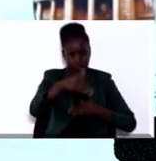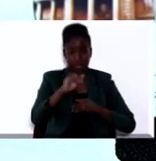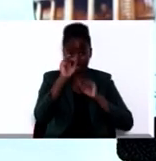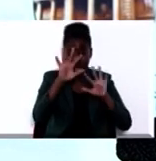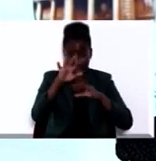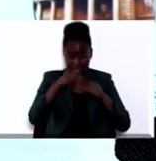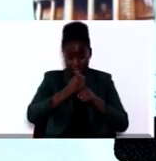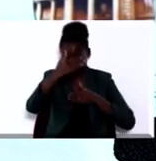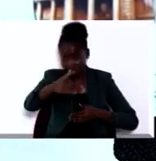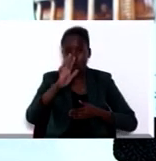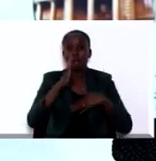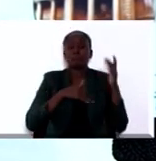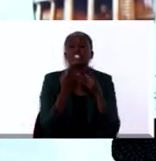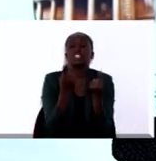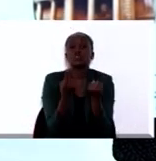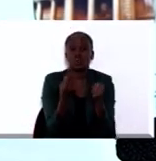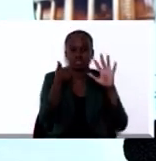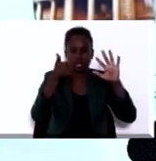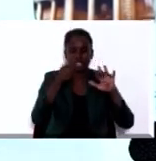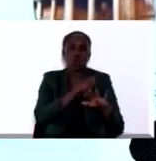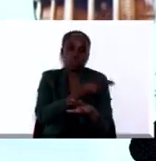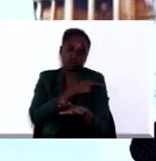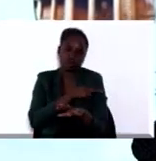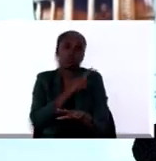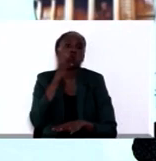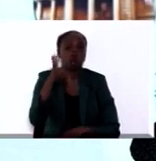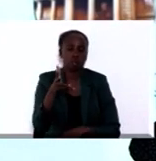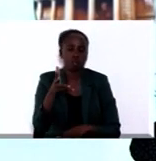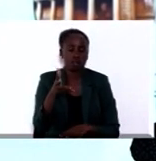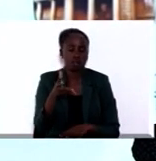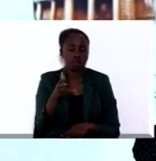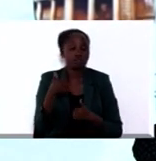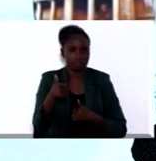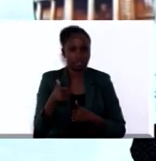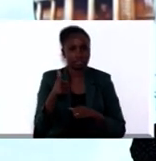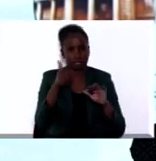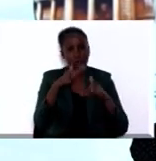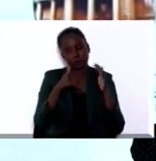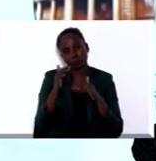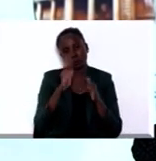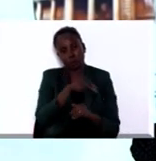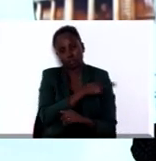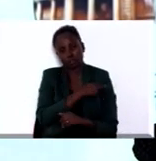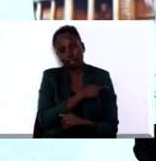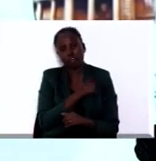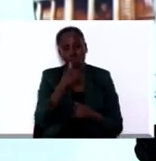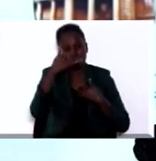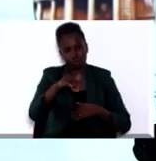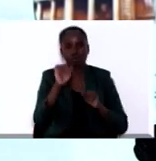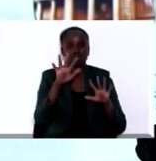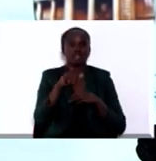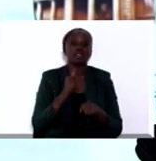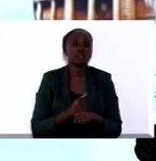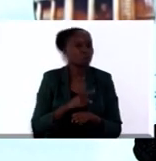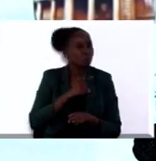build 6 new hospitals in Gauteng during this decade. Honorable members, why should we